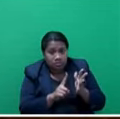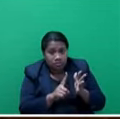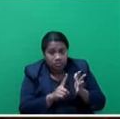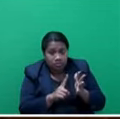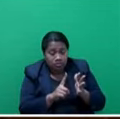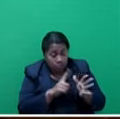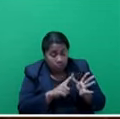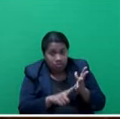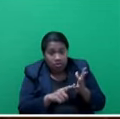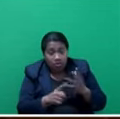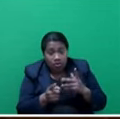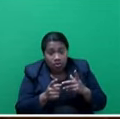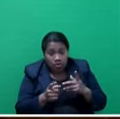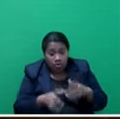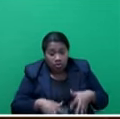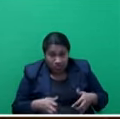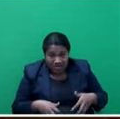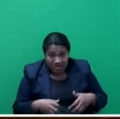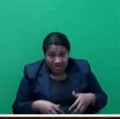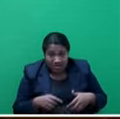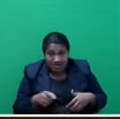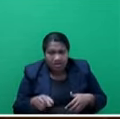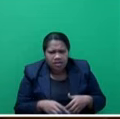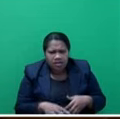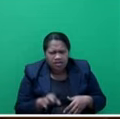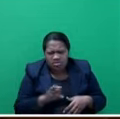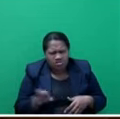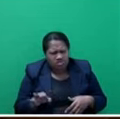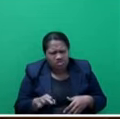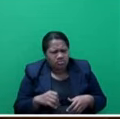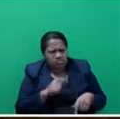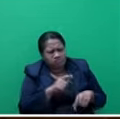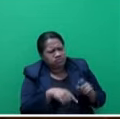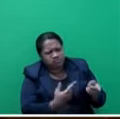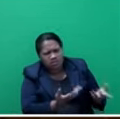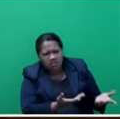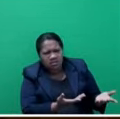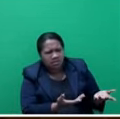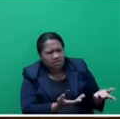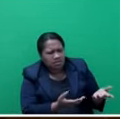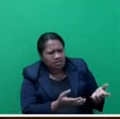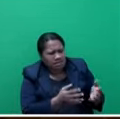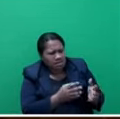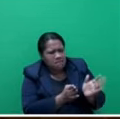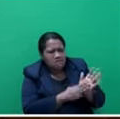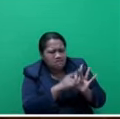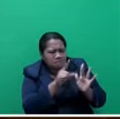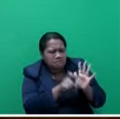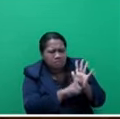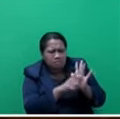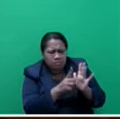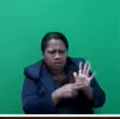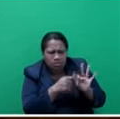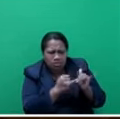to do with the PIF or the actions taken by the Micronesian countries, but I'll address those comments. As the host country, Mr.